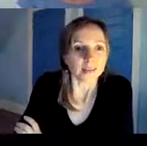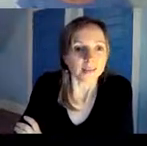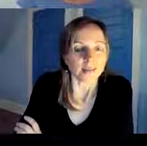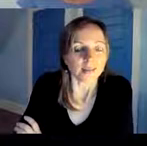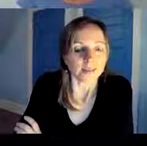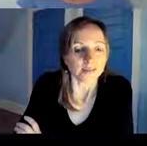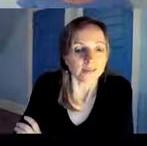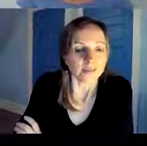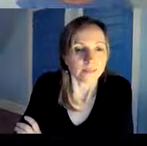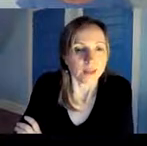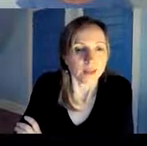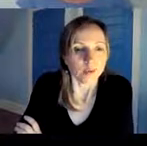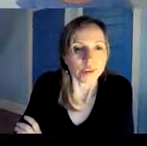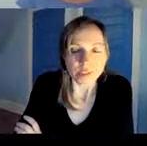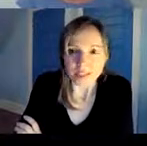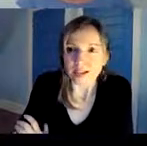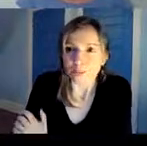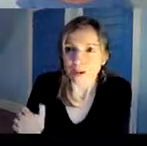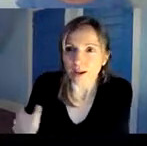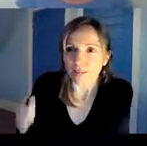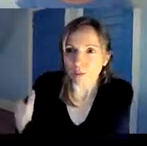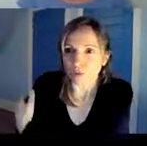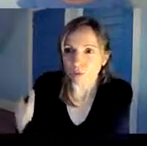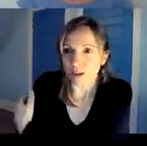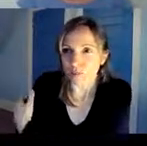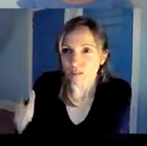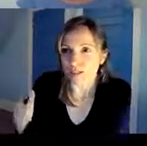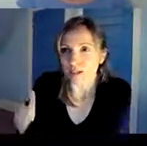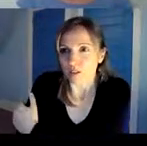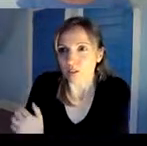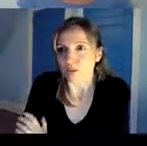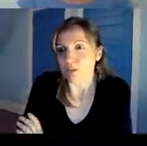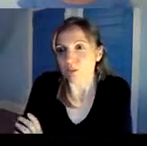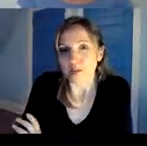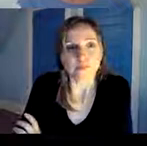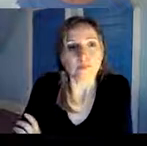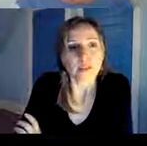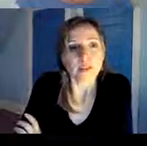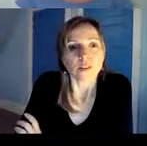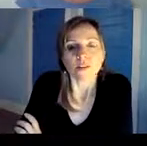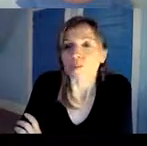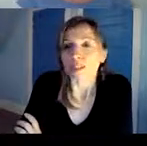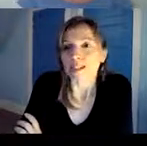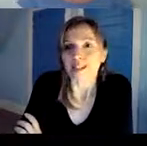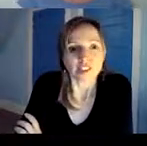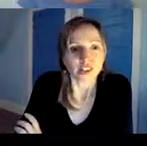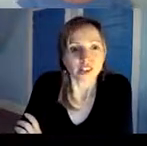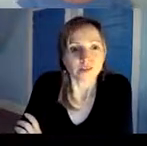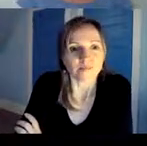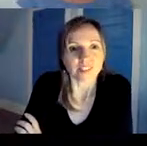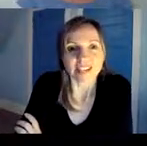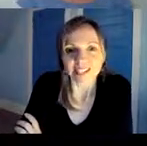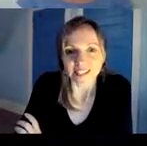in Canada. When you're deciding what kind of control option to implement, there are so many things to